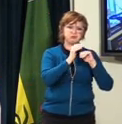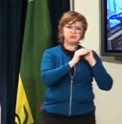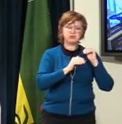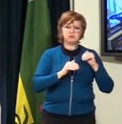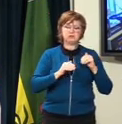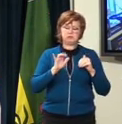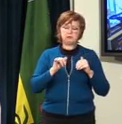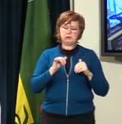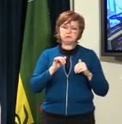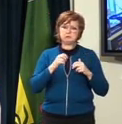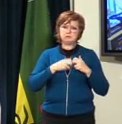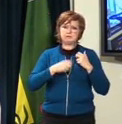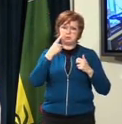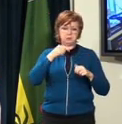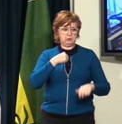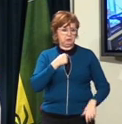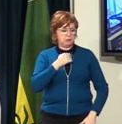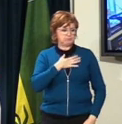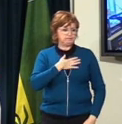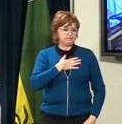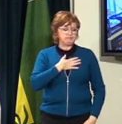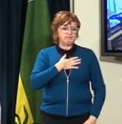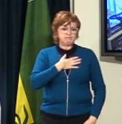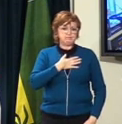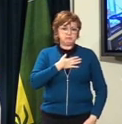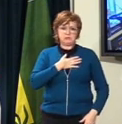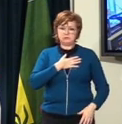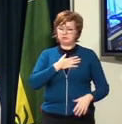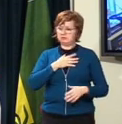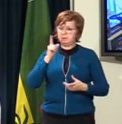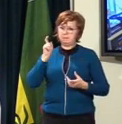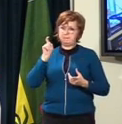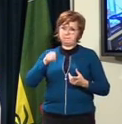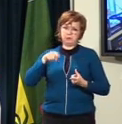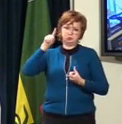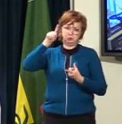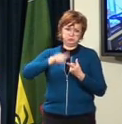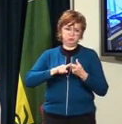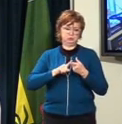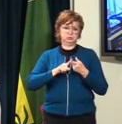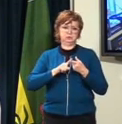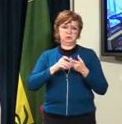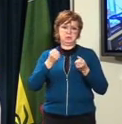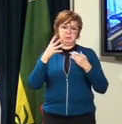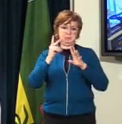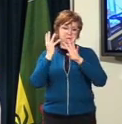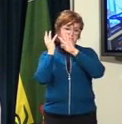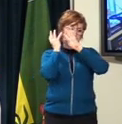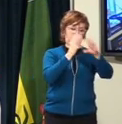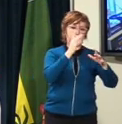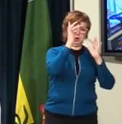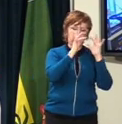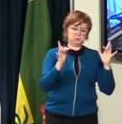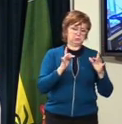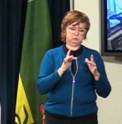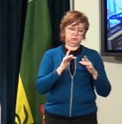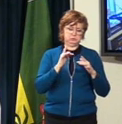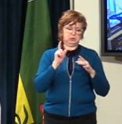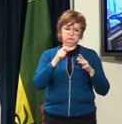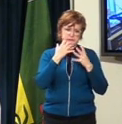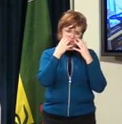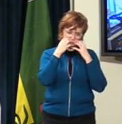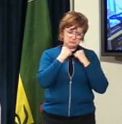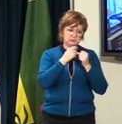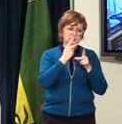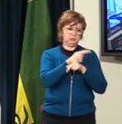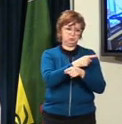to decrease the foot traffic, we need to keep people safe, we need to focus on mission one, which is providing care. It's